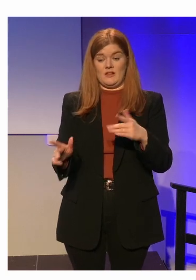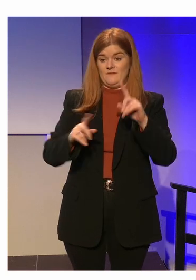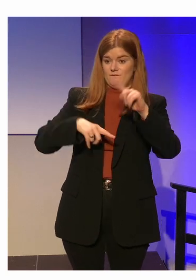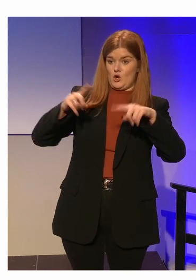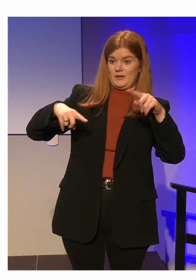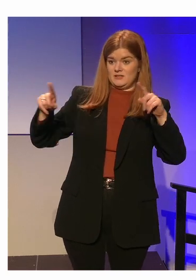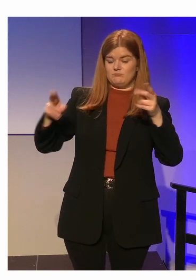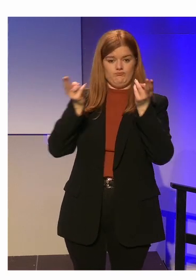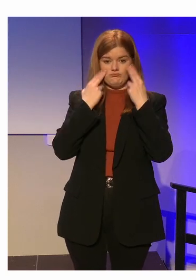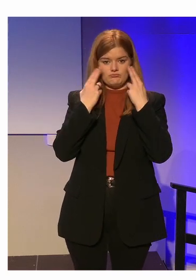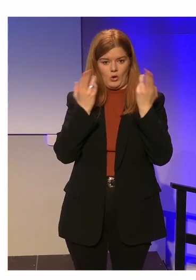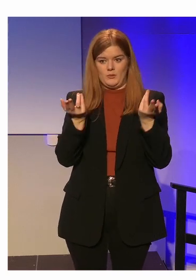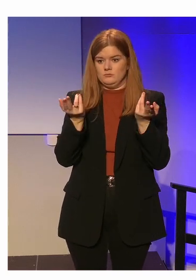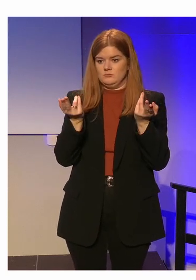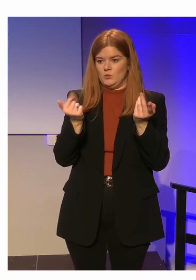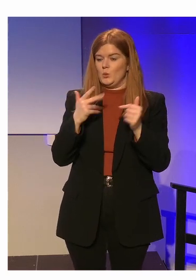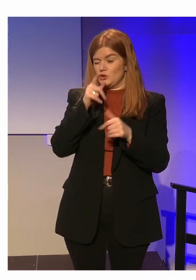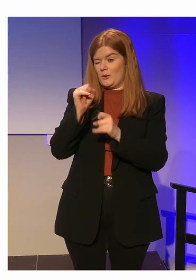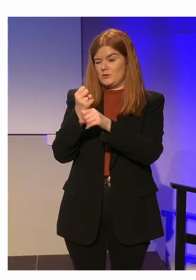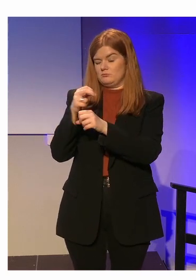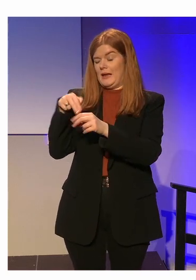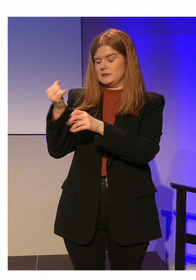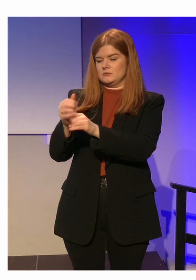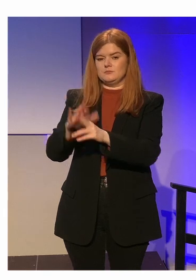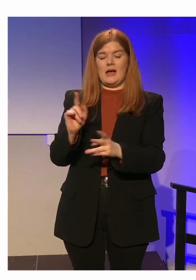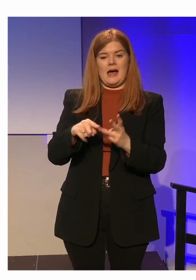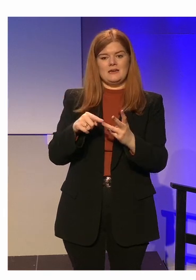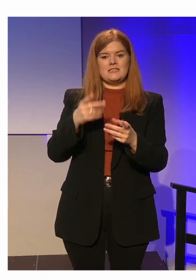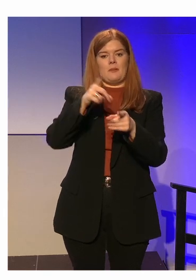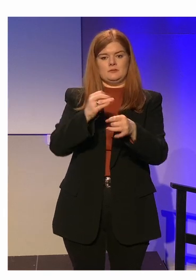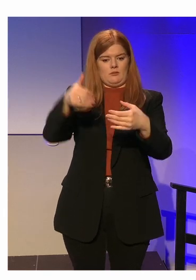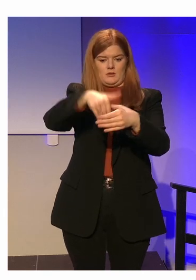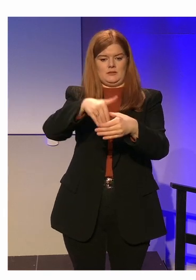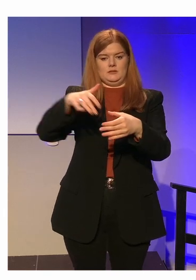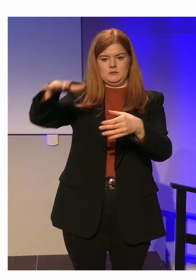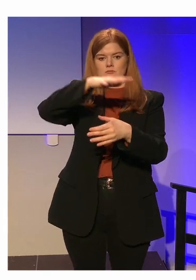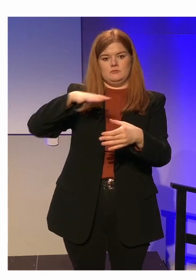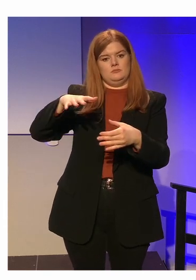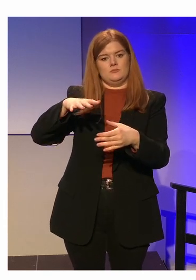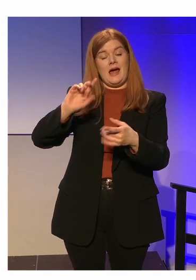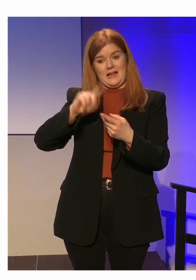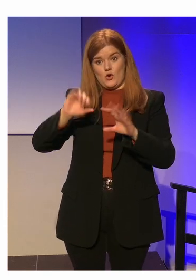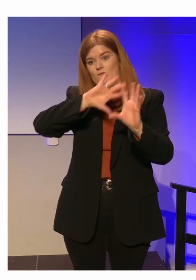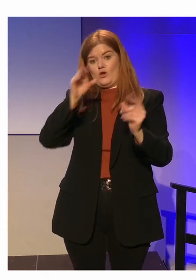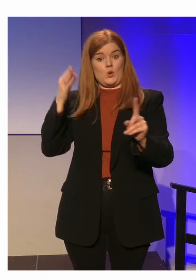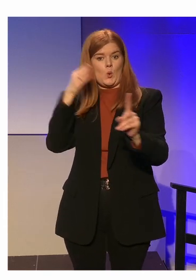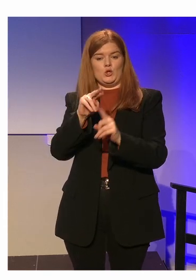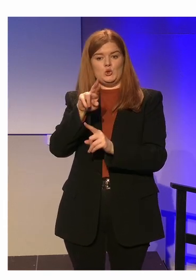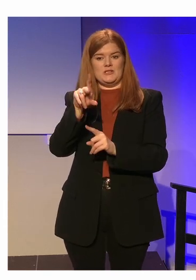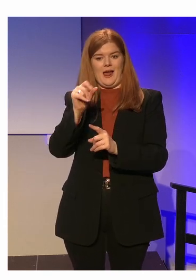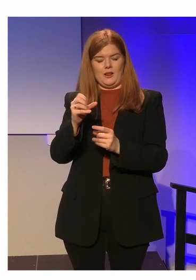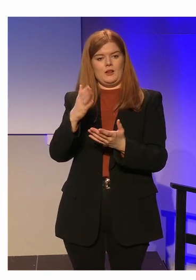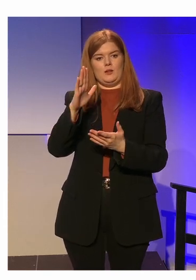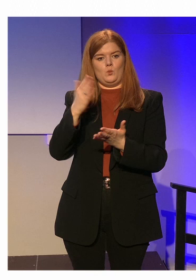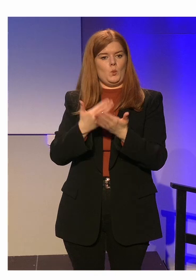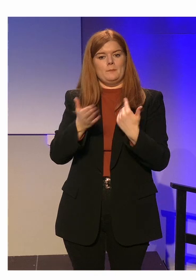Variability is the norm, and we're going to talk about that next, and it's contextual. And the goal of UDL is expert learning.